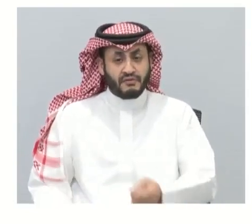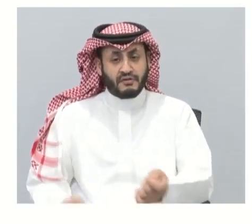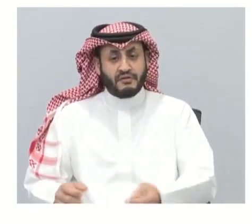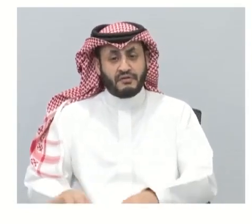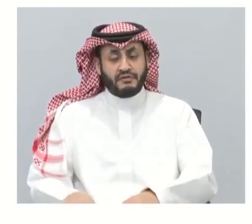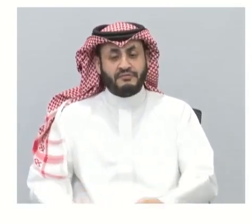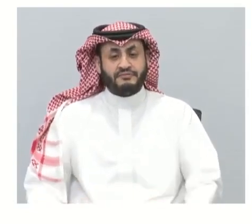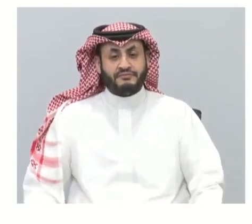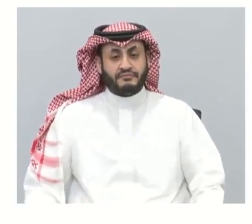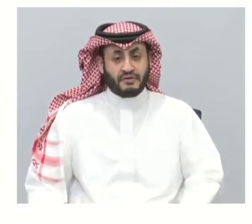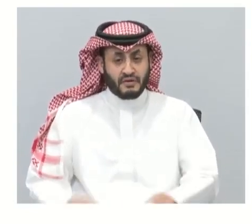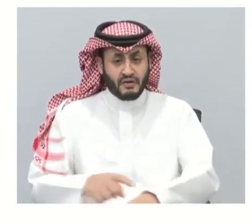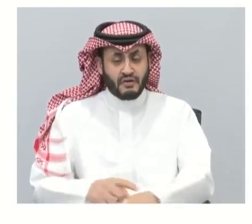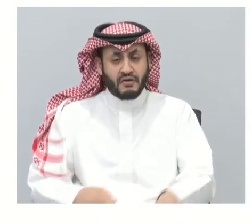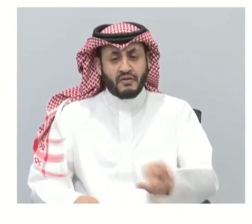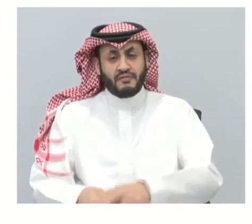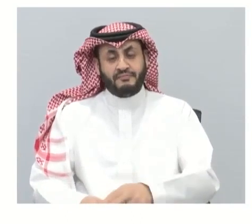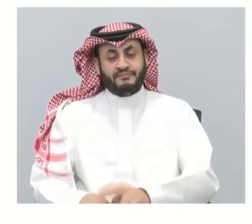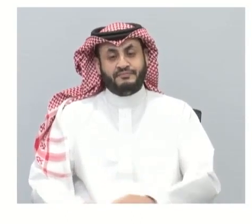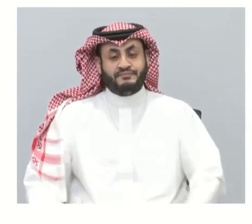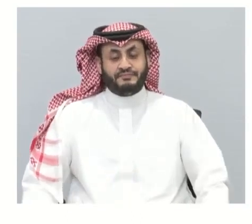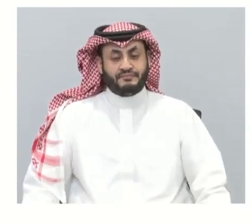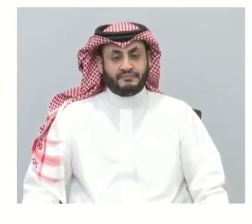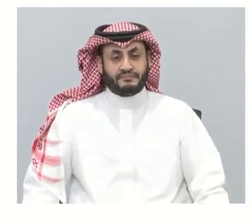allows more time for thought and creativity.